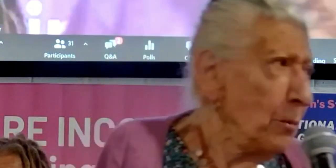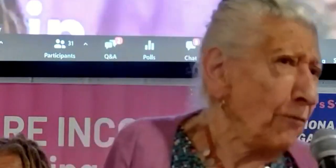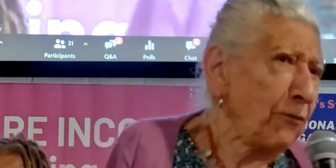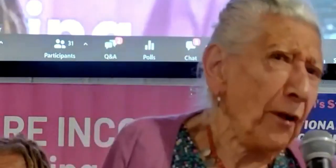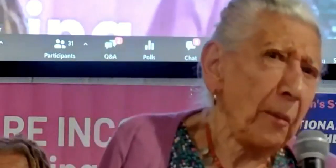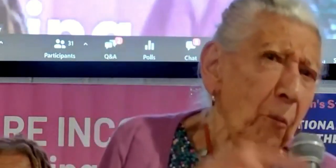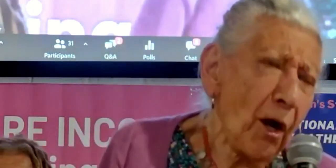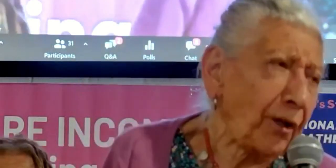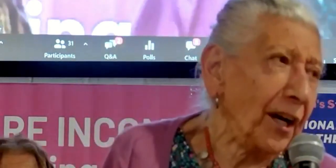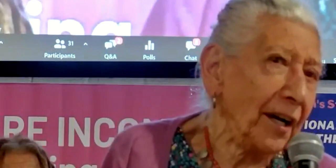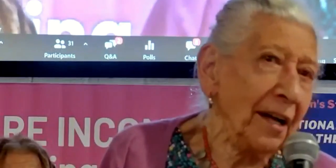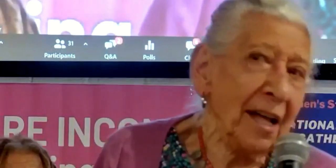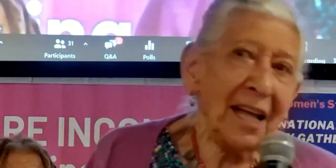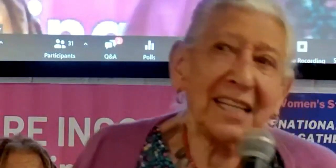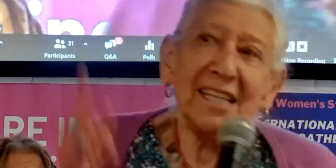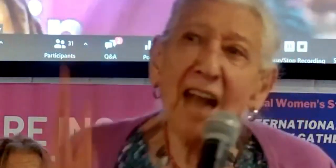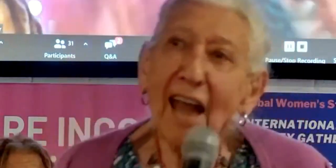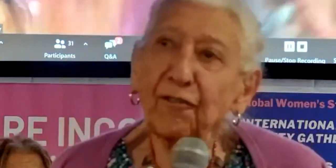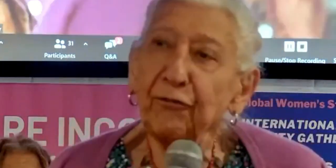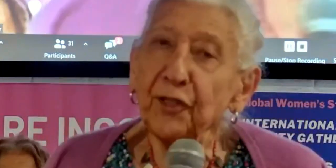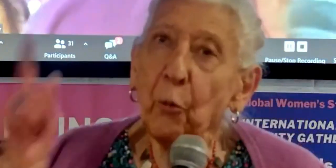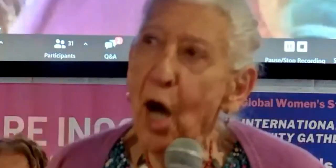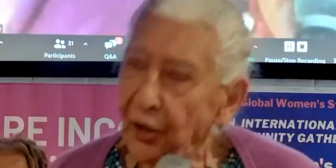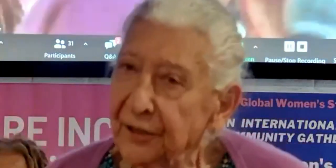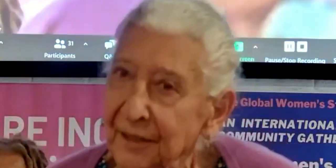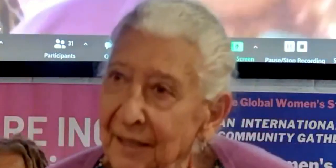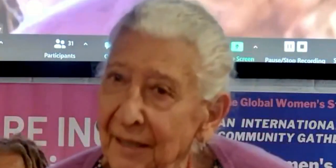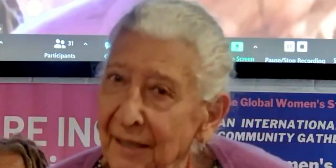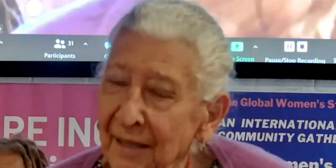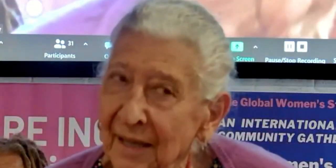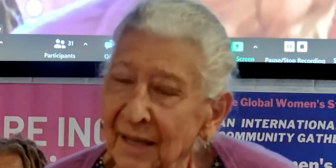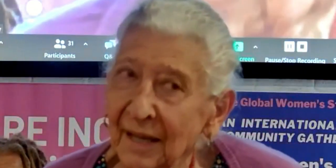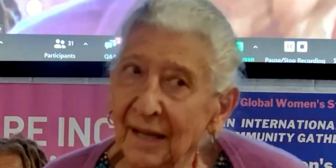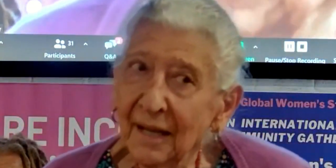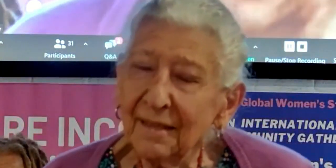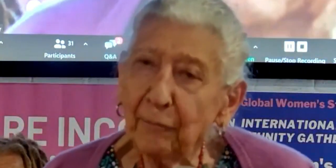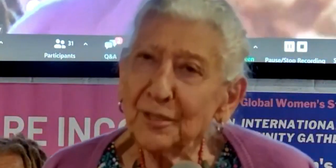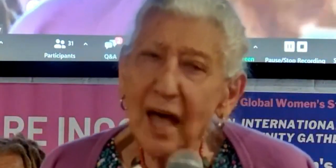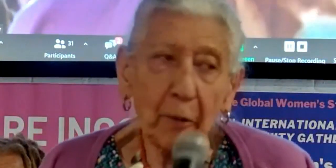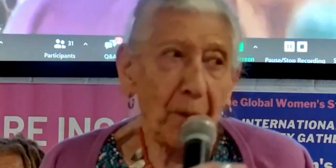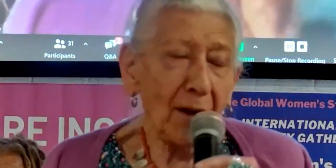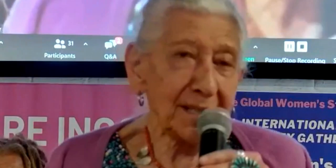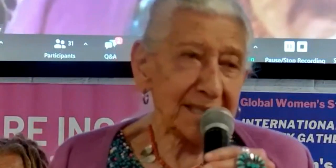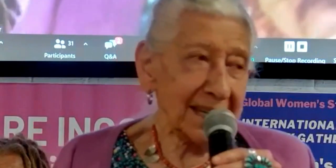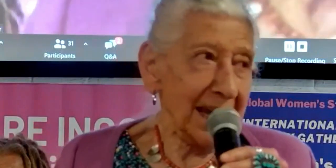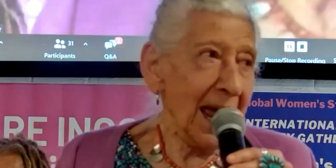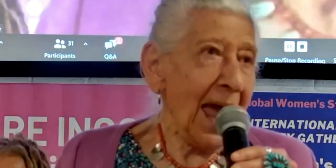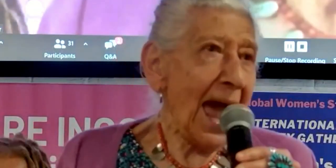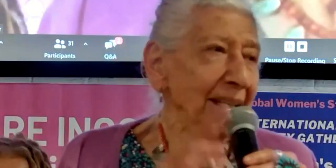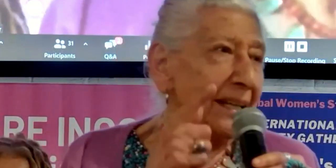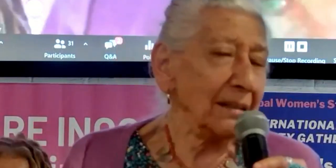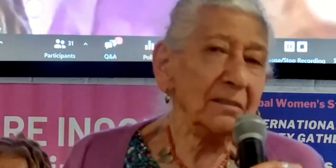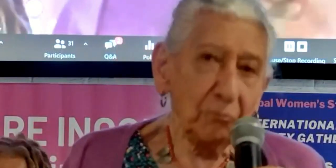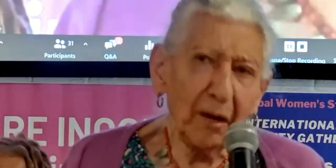We were for the worker, not for the work. That was our policy,